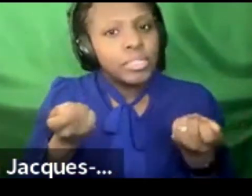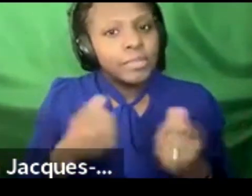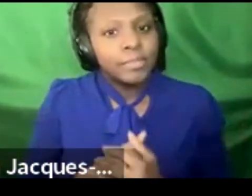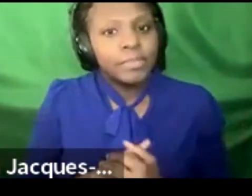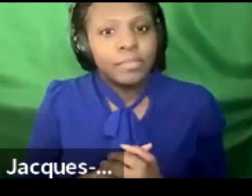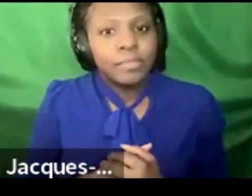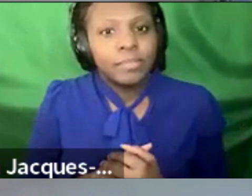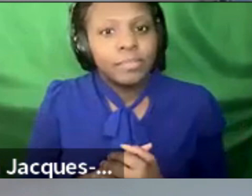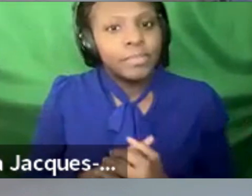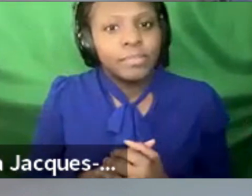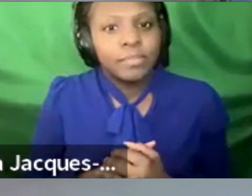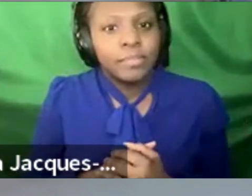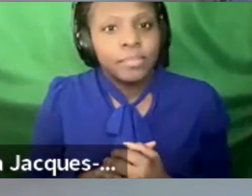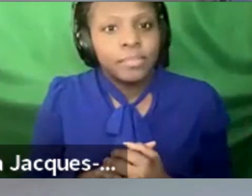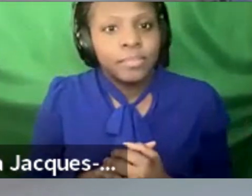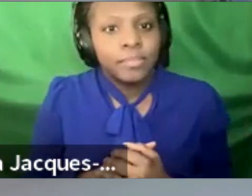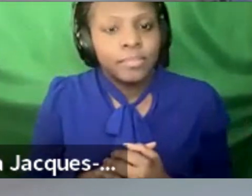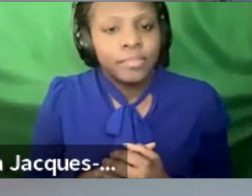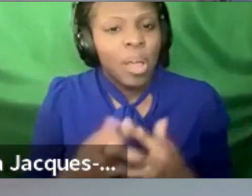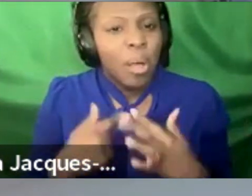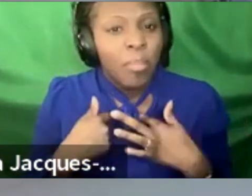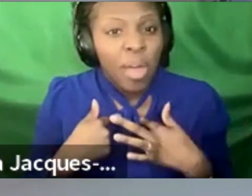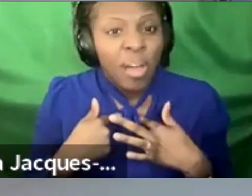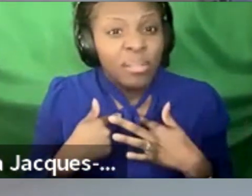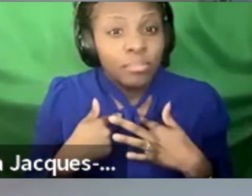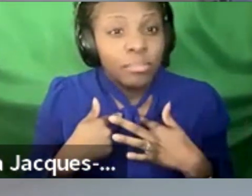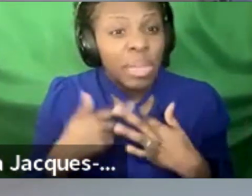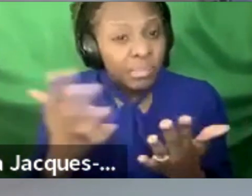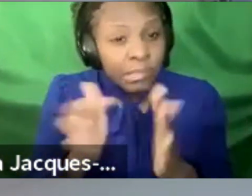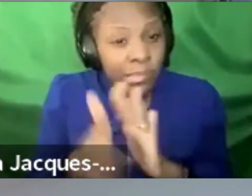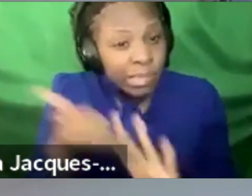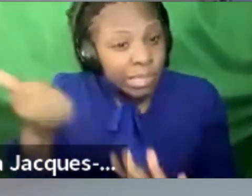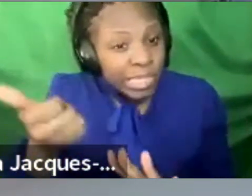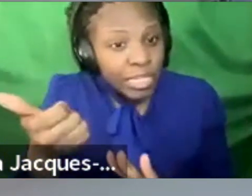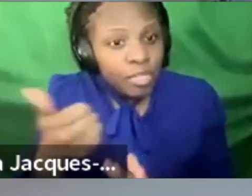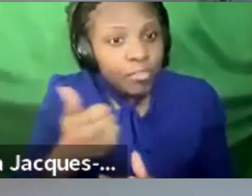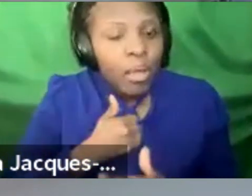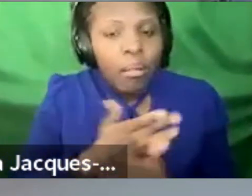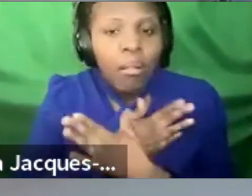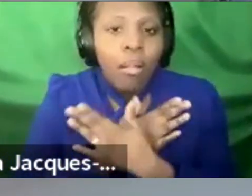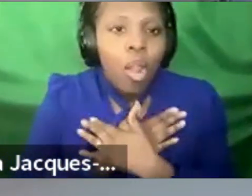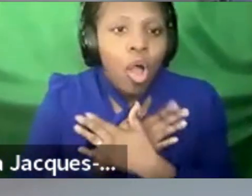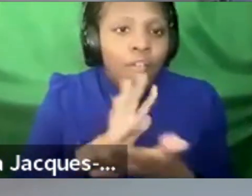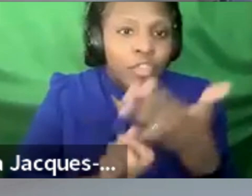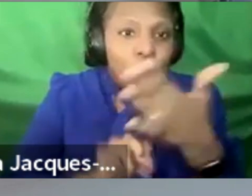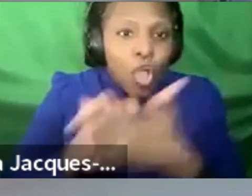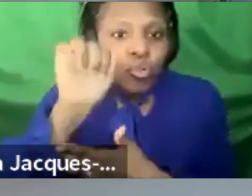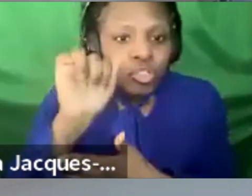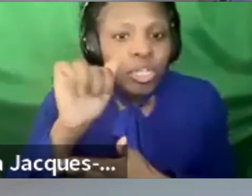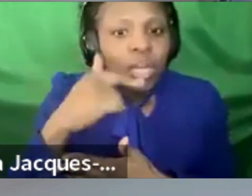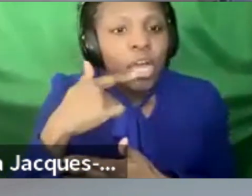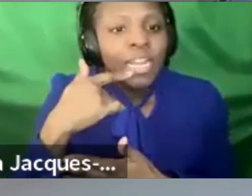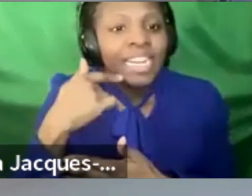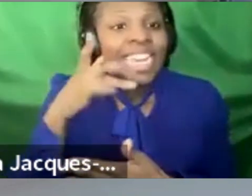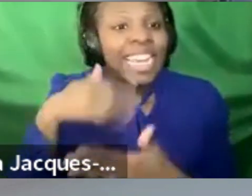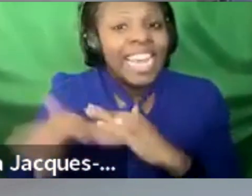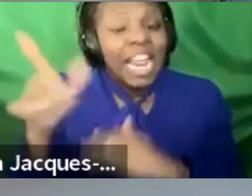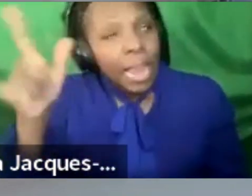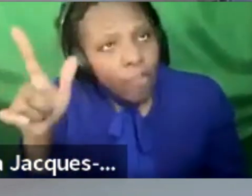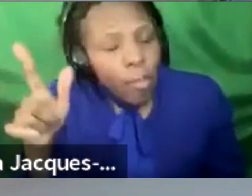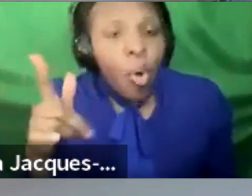These balls. I'm not a skilled voguer myself, but I love the culture, and I get to host them in Liverpool and